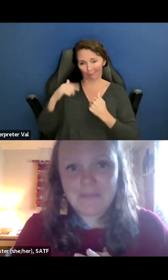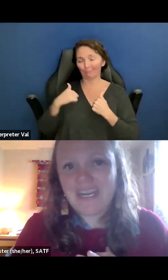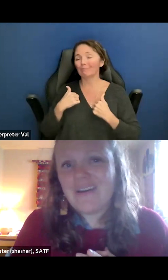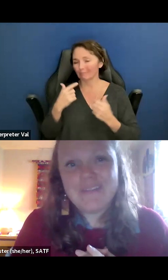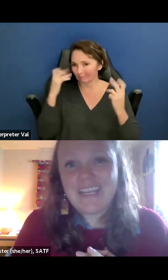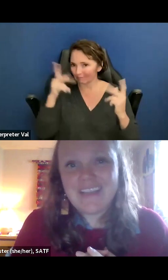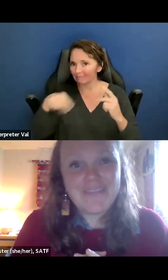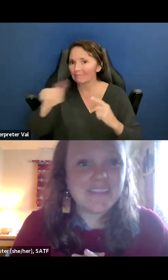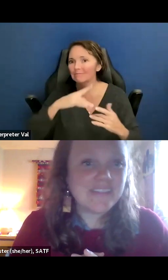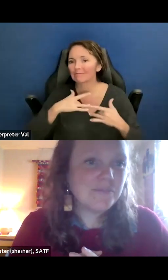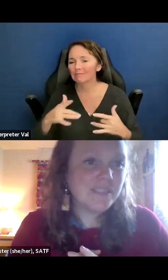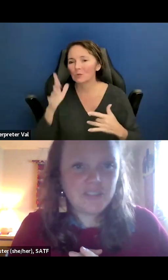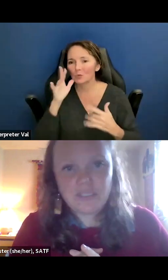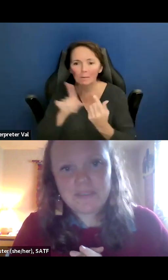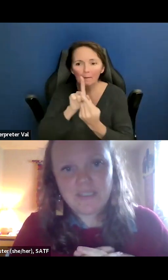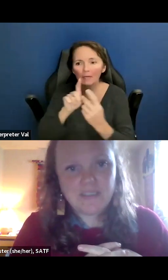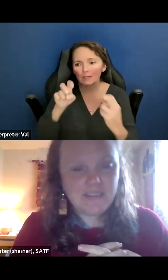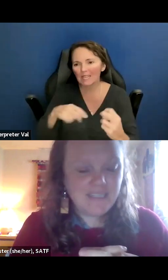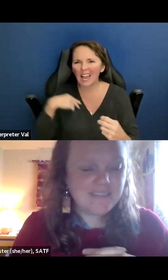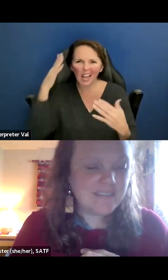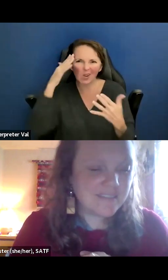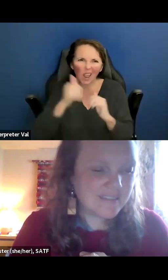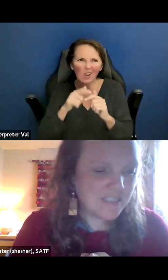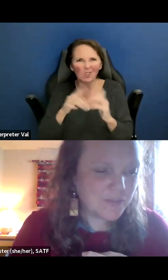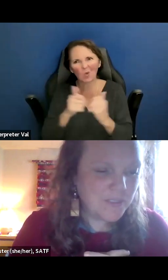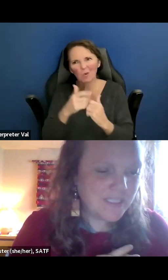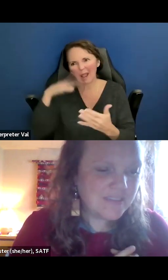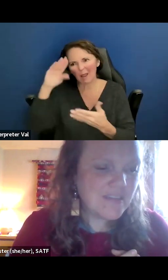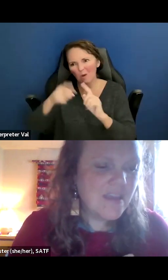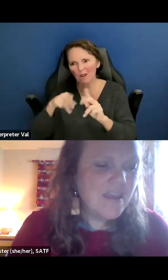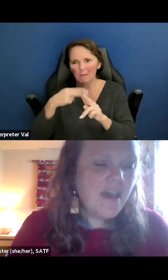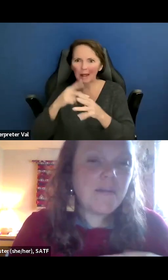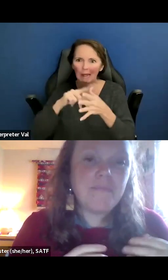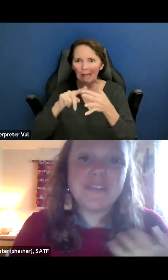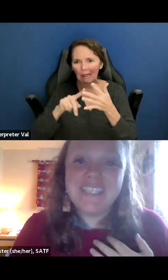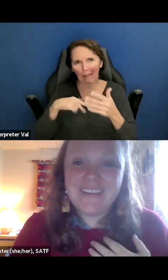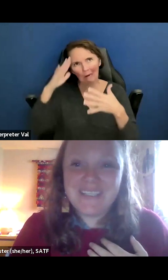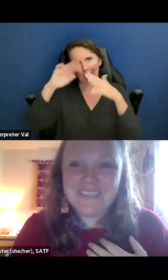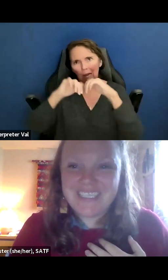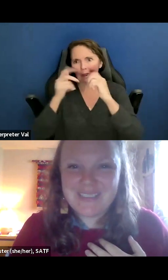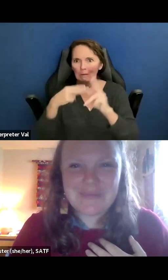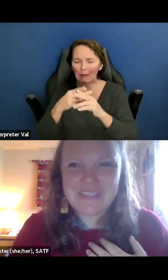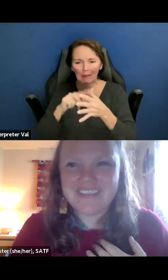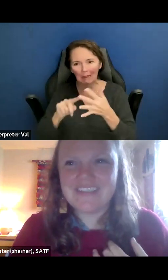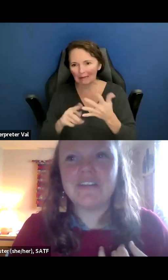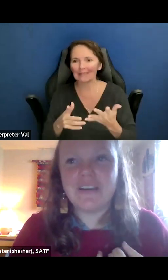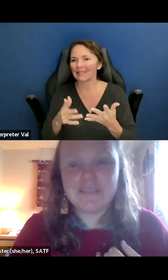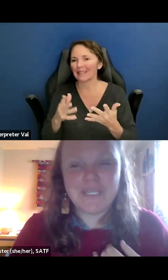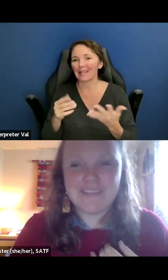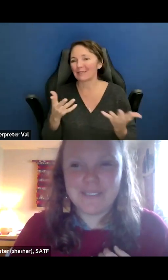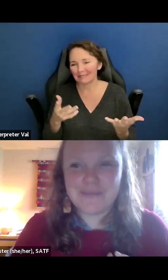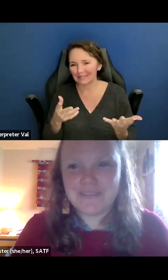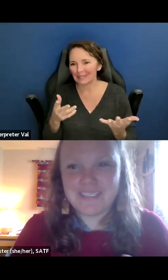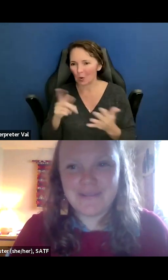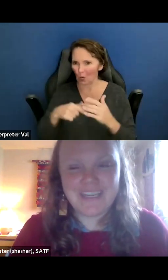violence and how that affects their relationships and existence in their communities. Building healthy relationship skills. I know that was